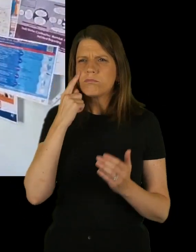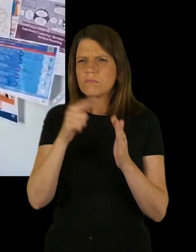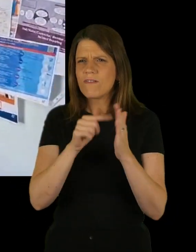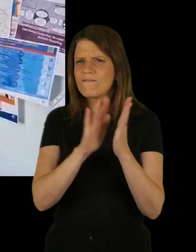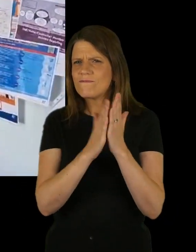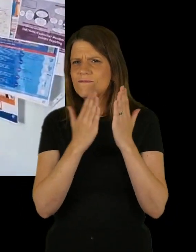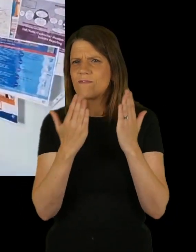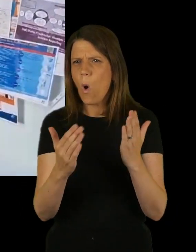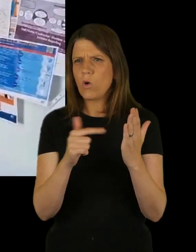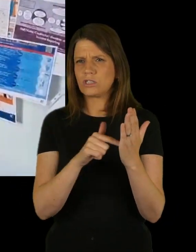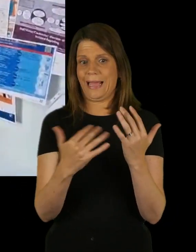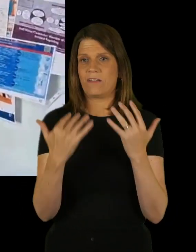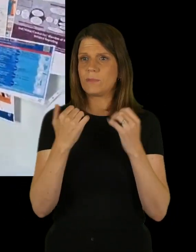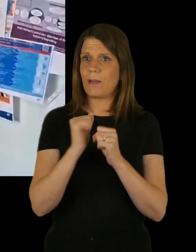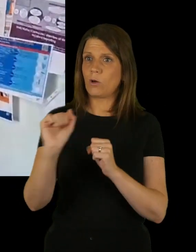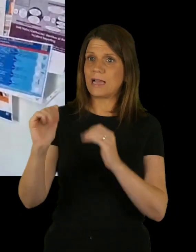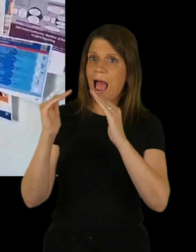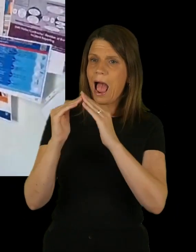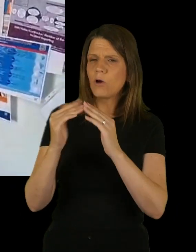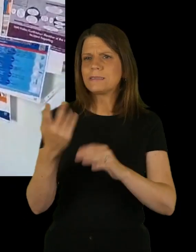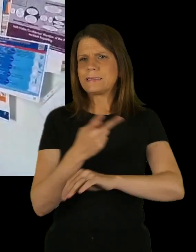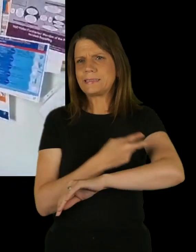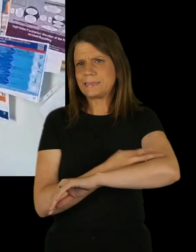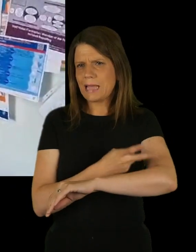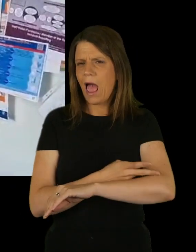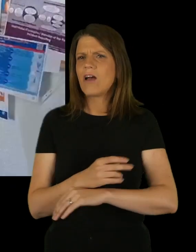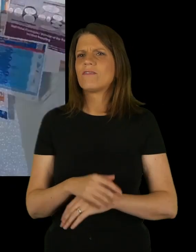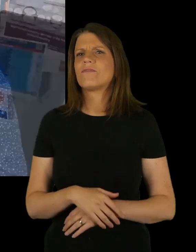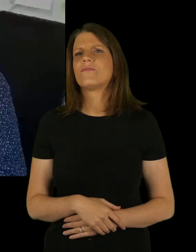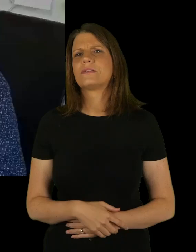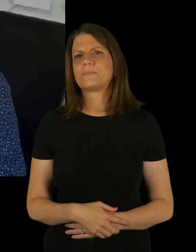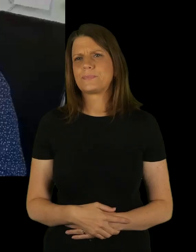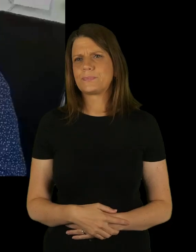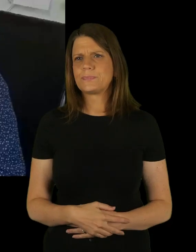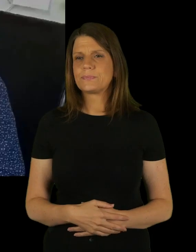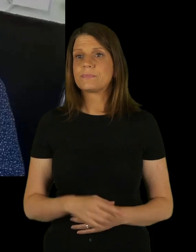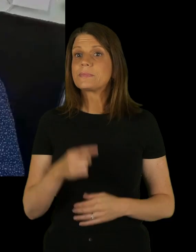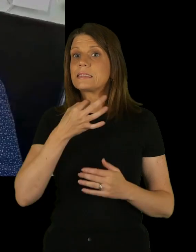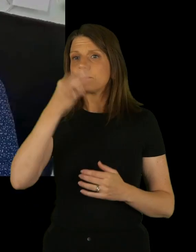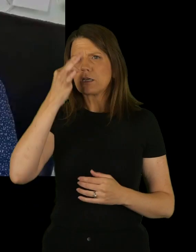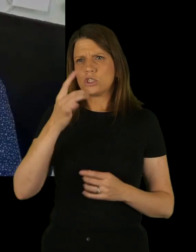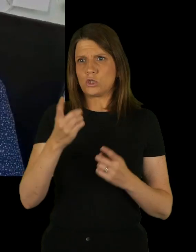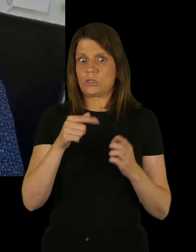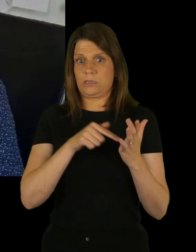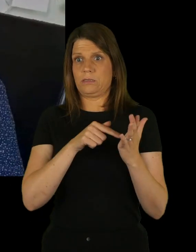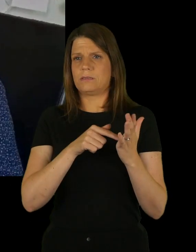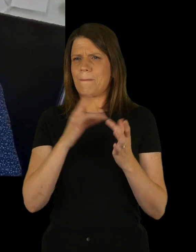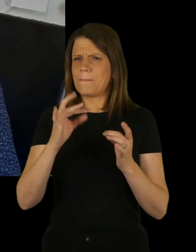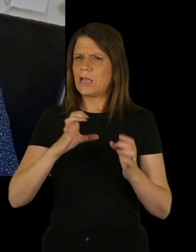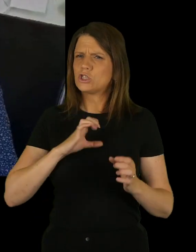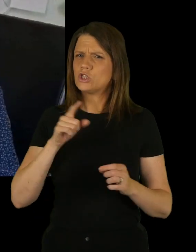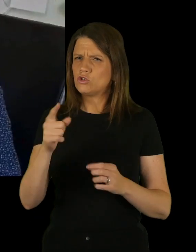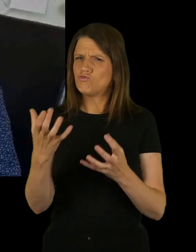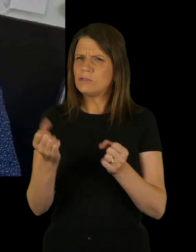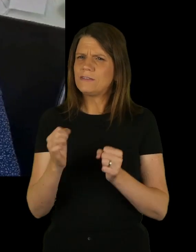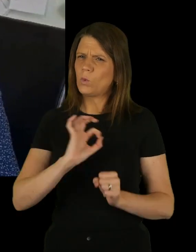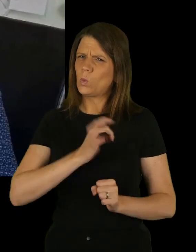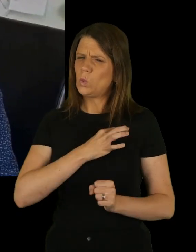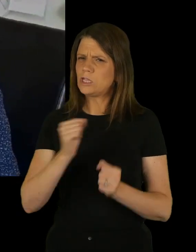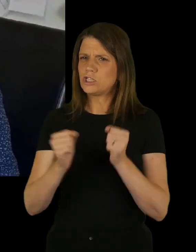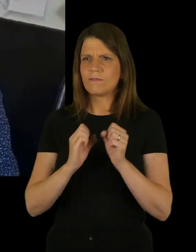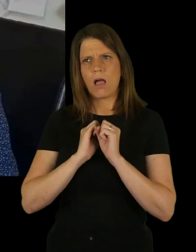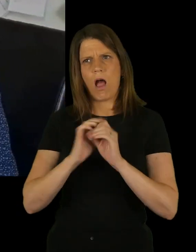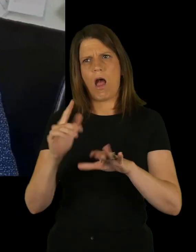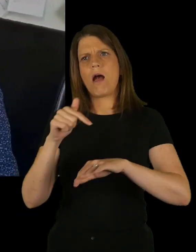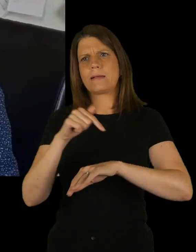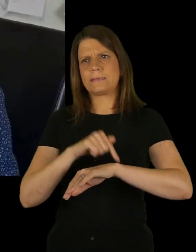will look at folders with information about the house and the staff. The inspector does this to make sure you are getting a good service